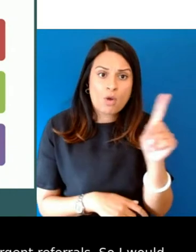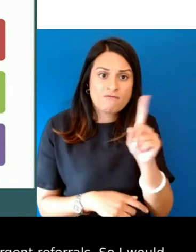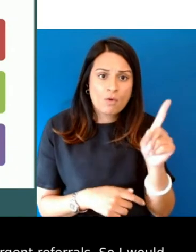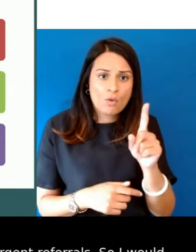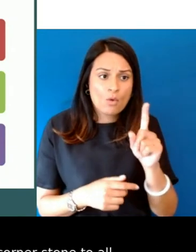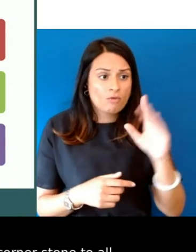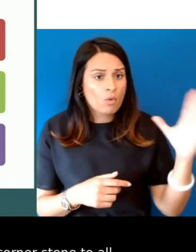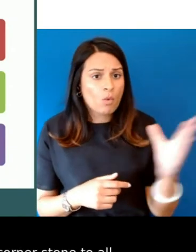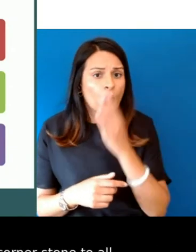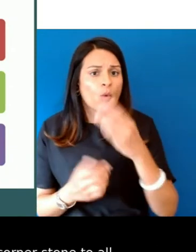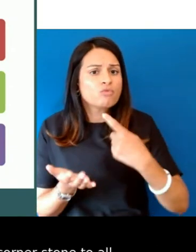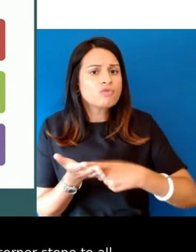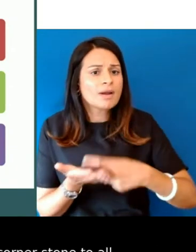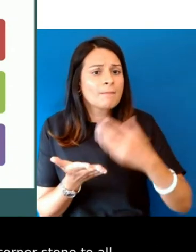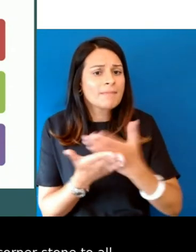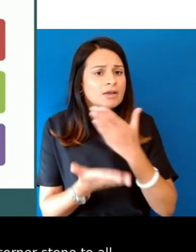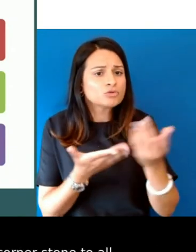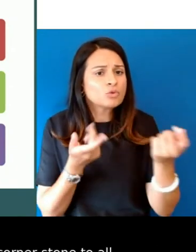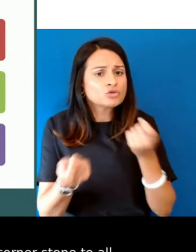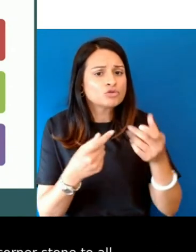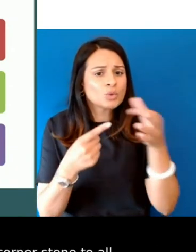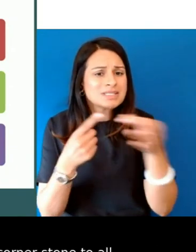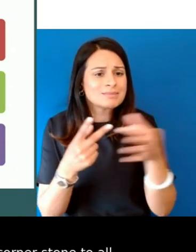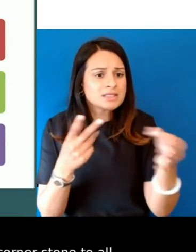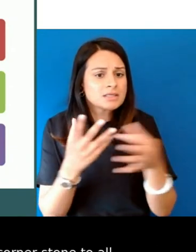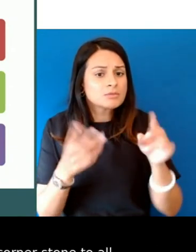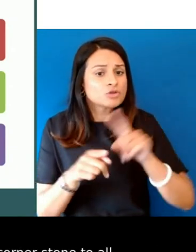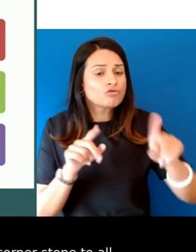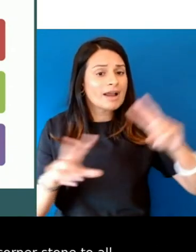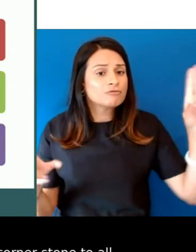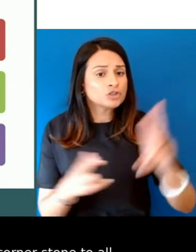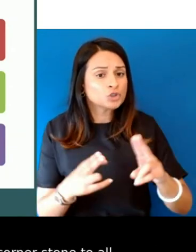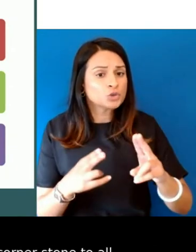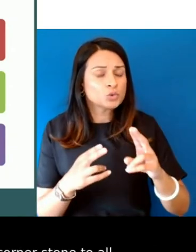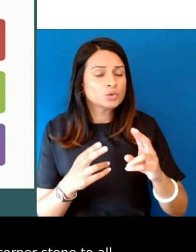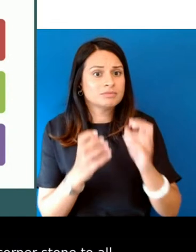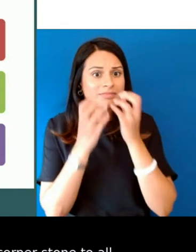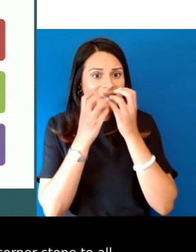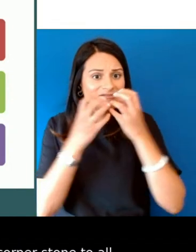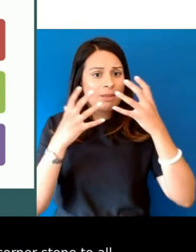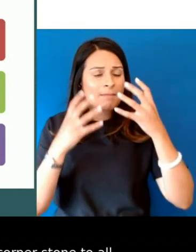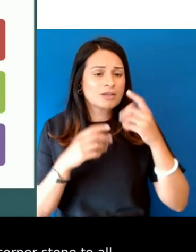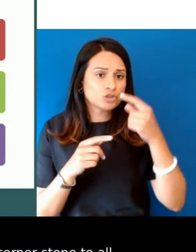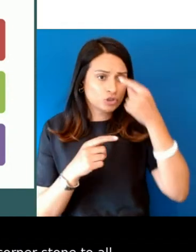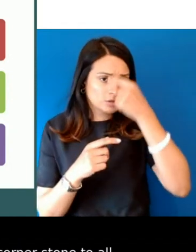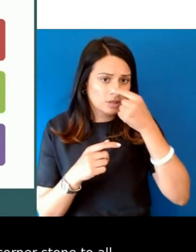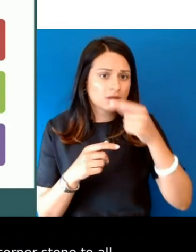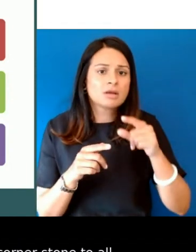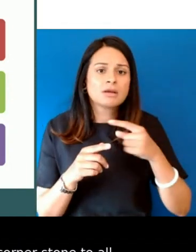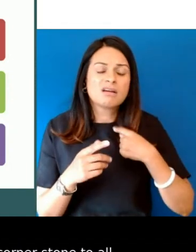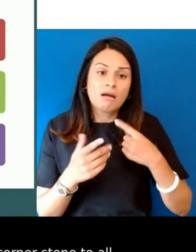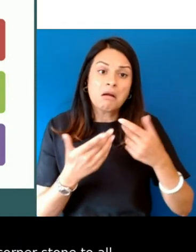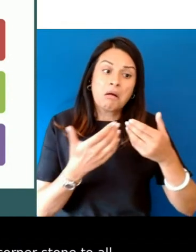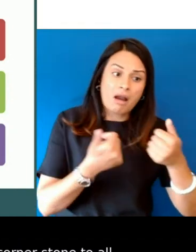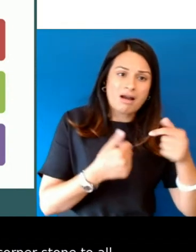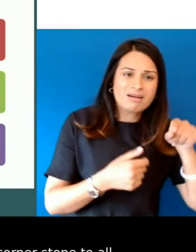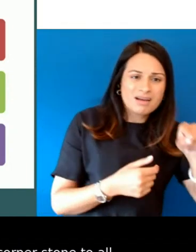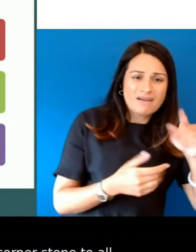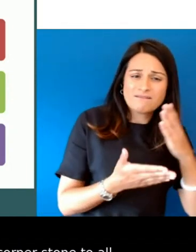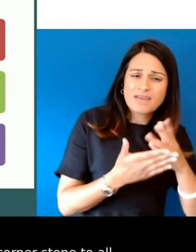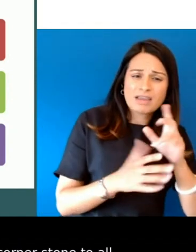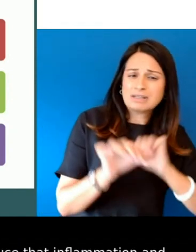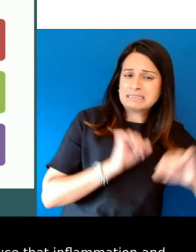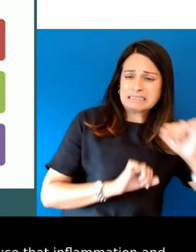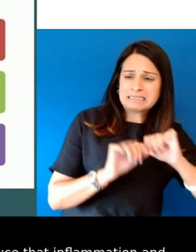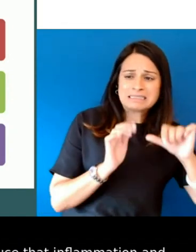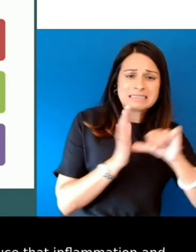is to control the symptoms and try to reduce that inflammation um and really despite that it's very hard to avoid pollens it's very